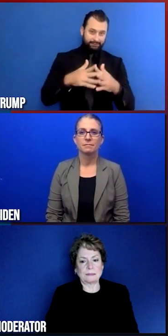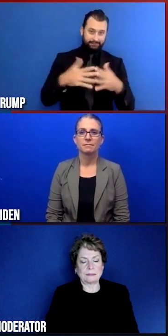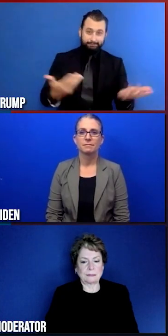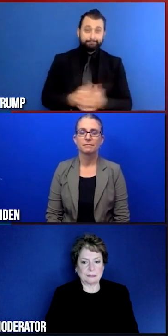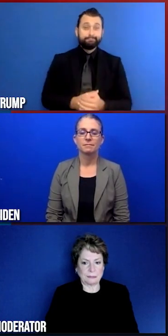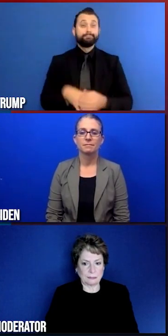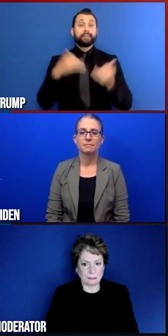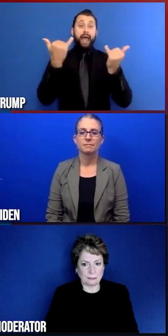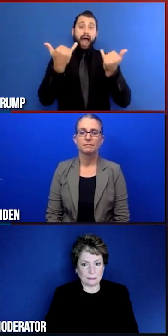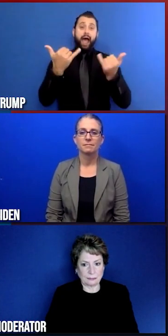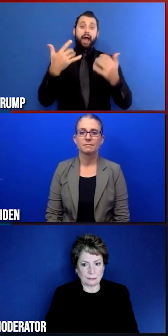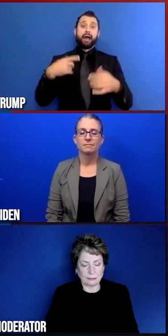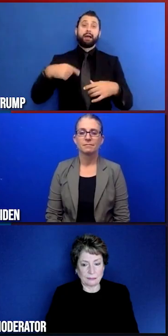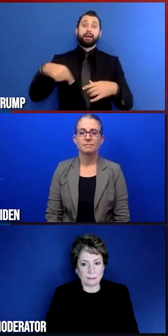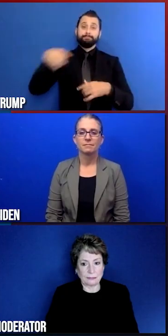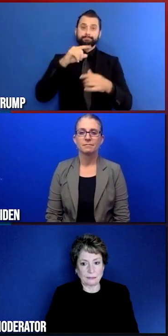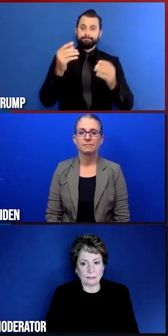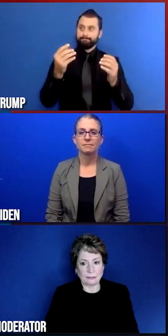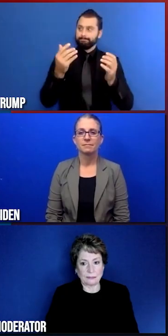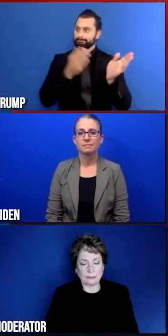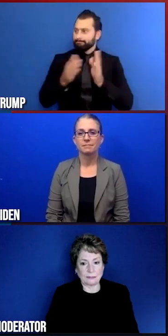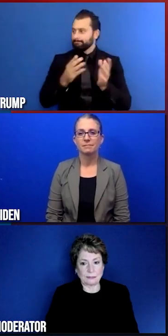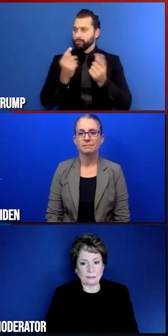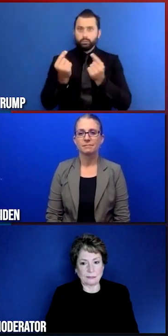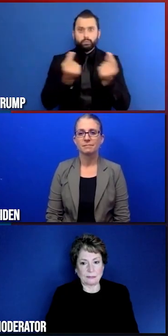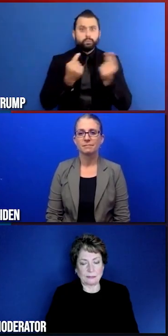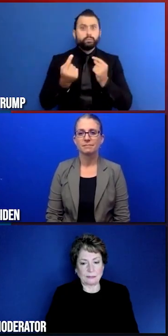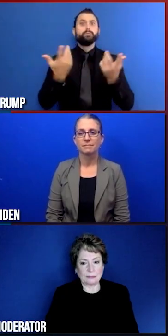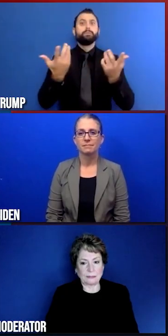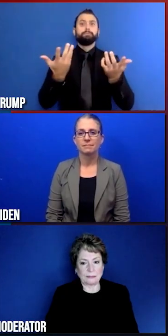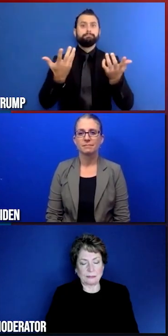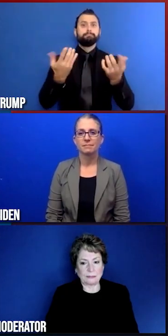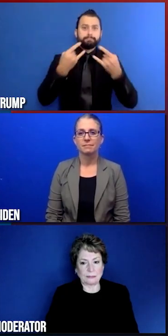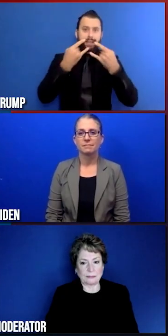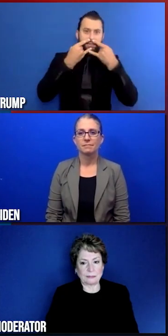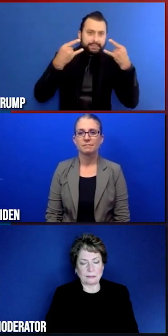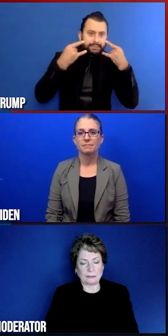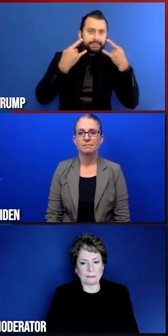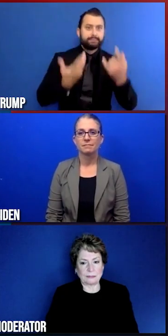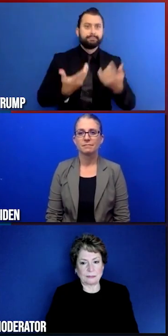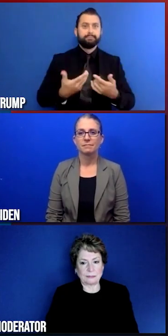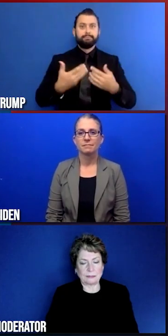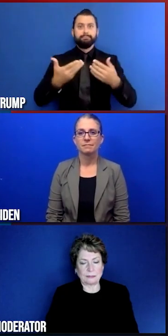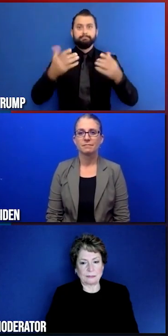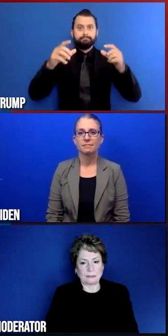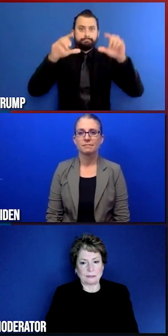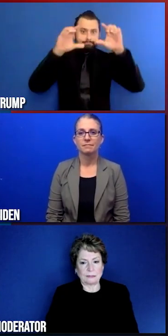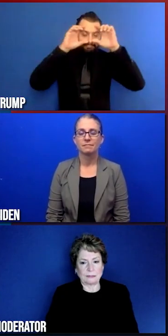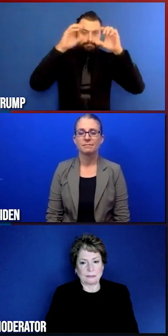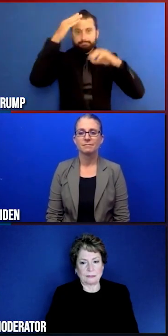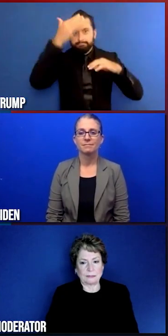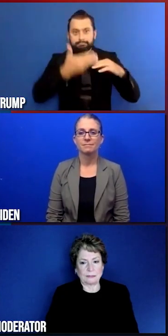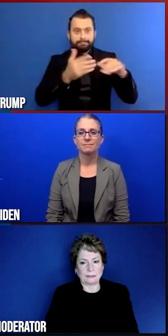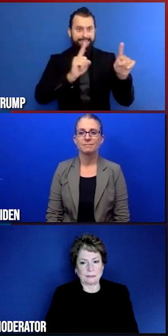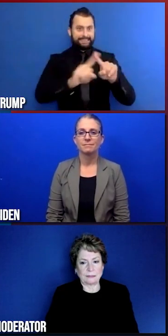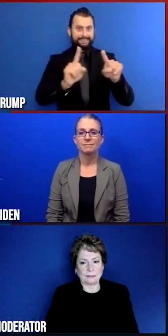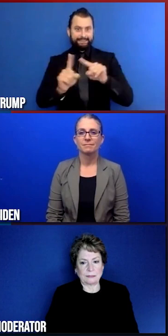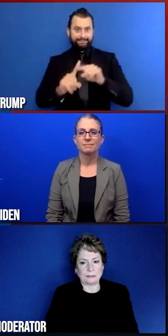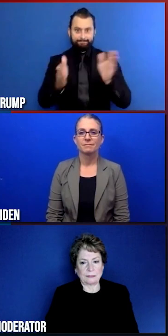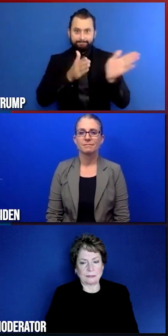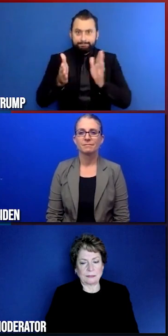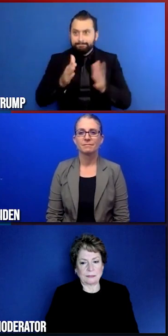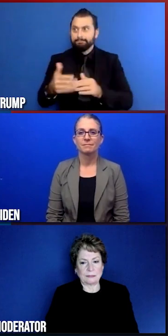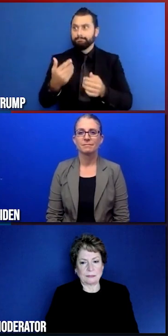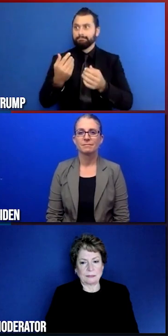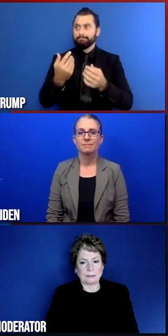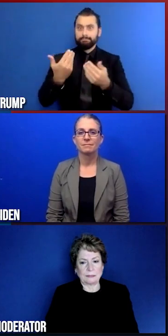and everything else, and in particular ventilators, we're now making ventilators all over the world, thousands and thousands a month,